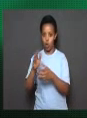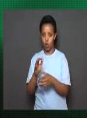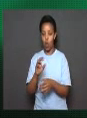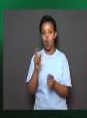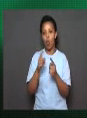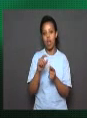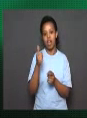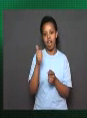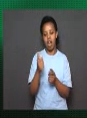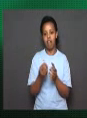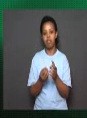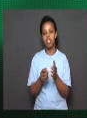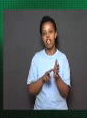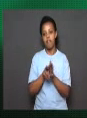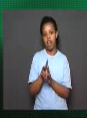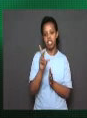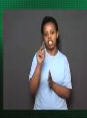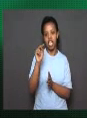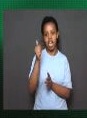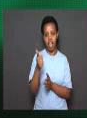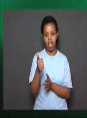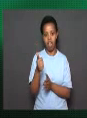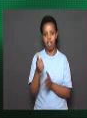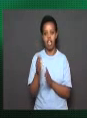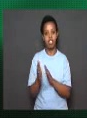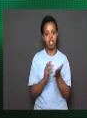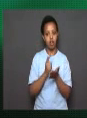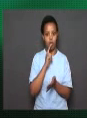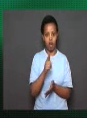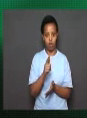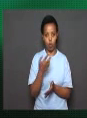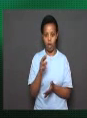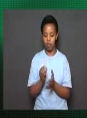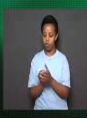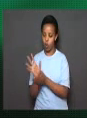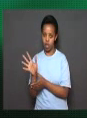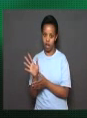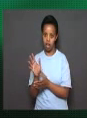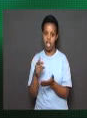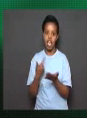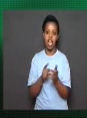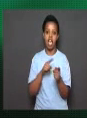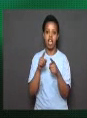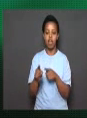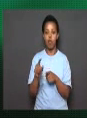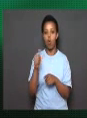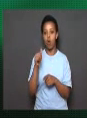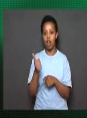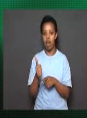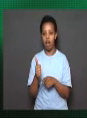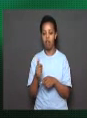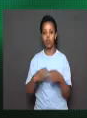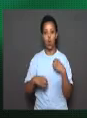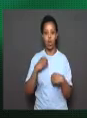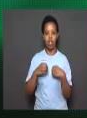Now, a new viral DNA particle is released, which can go on to